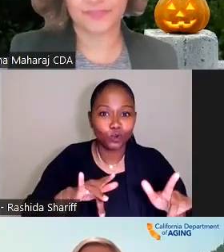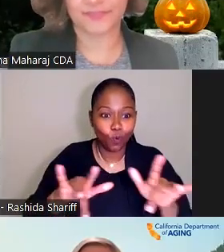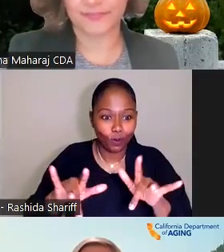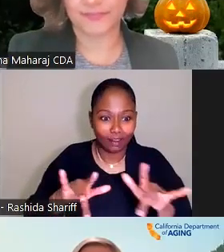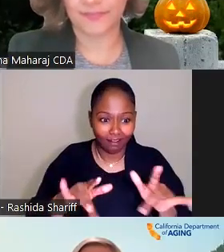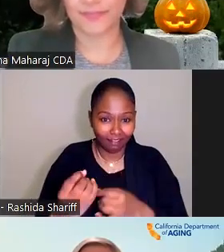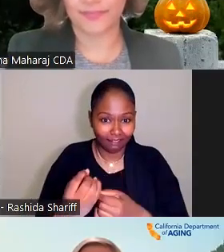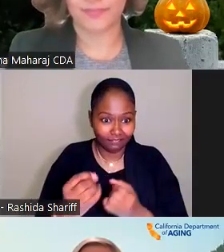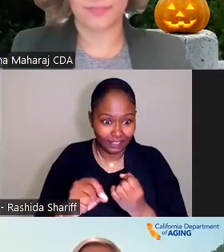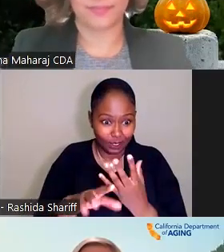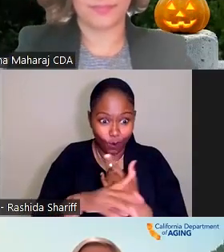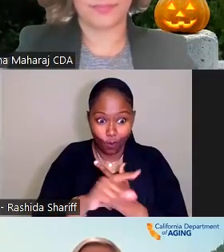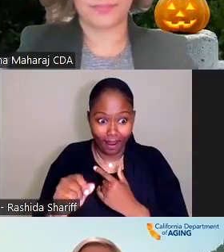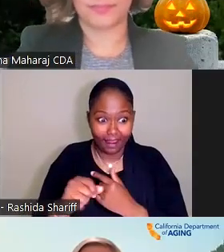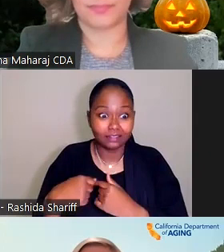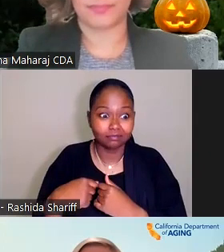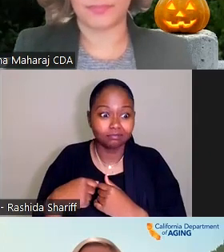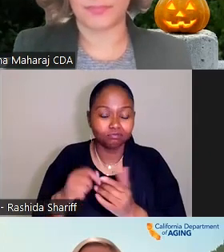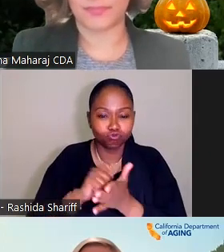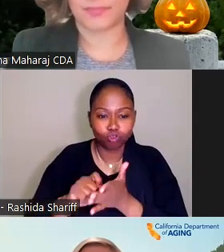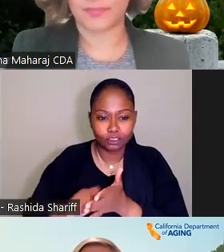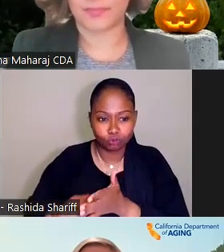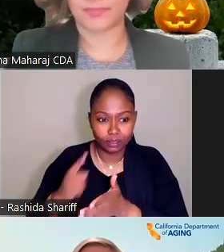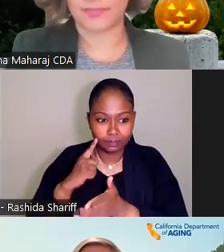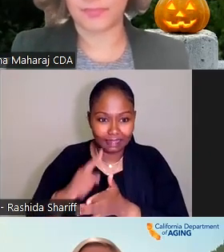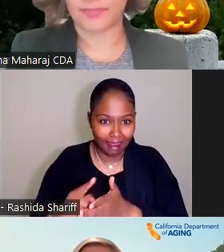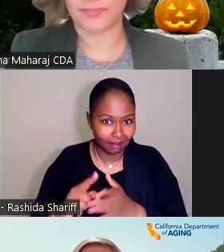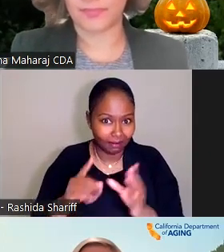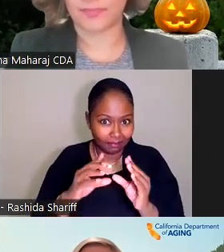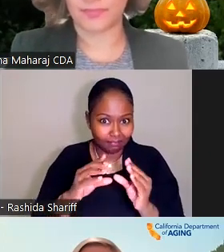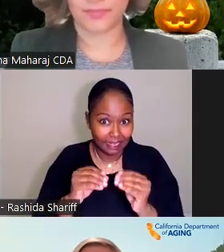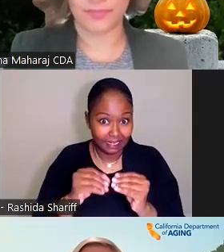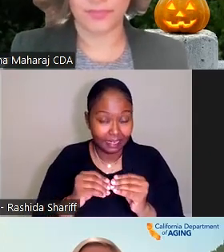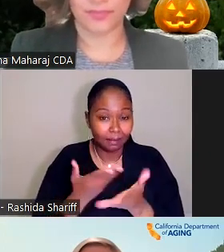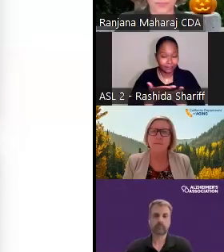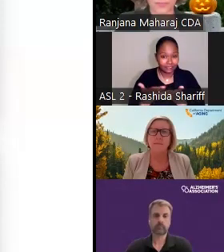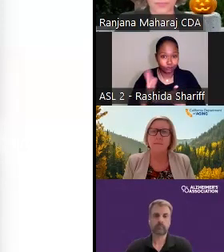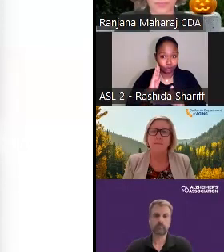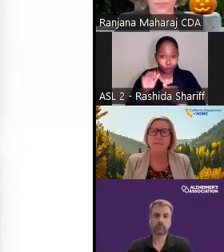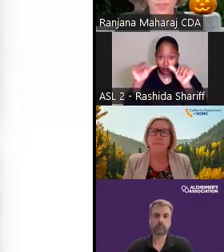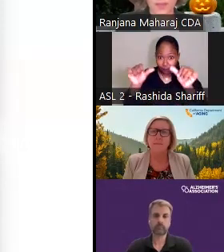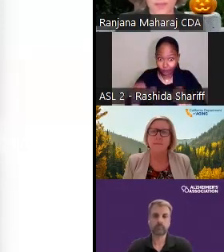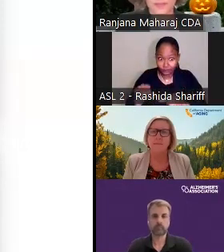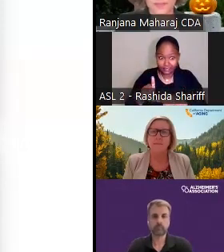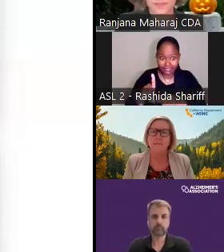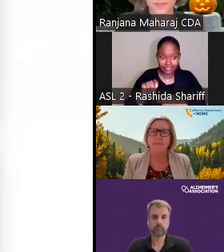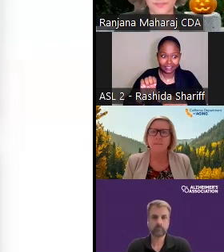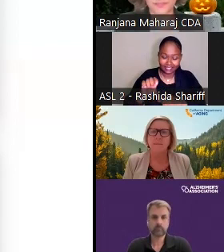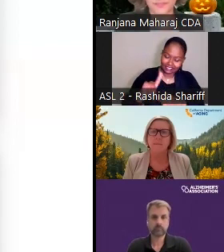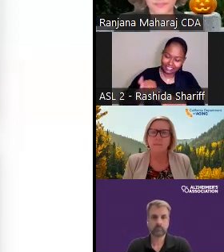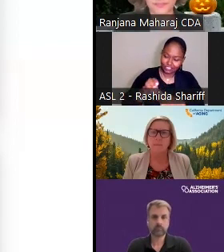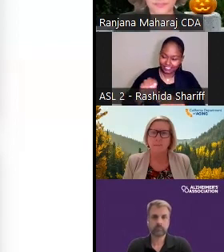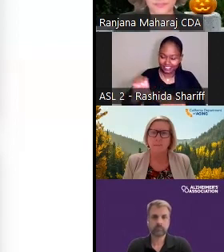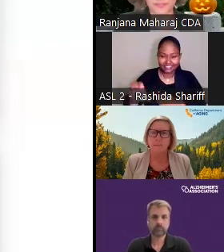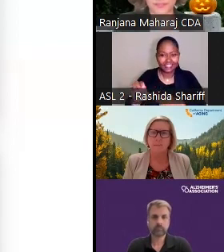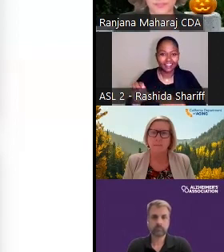and transcripts and any meeting materials will be posted to the EDJCC webpage once